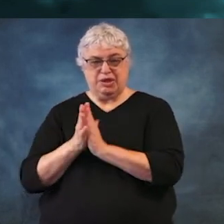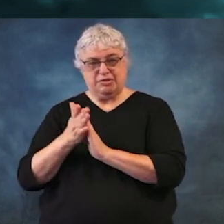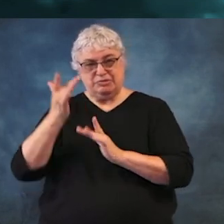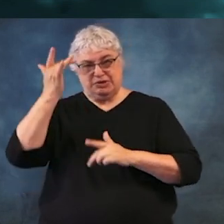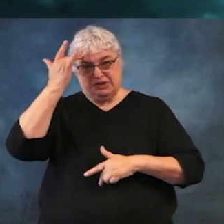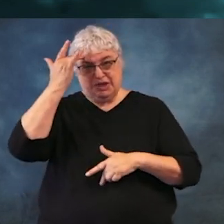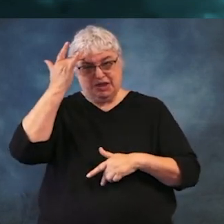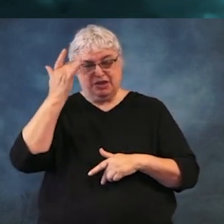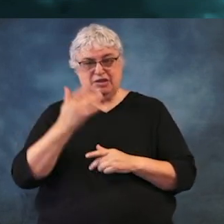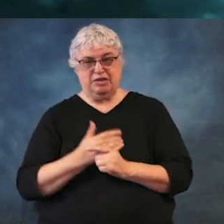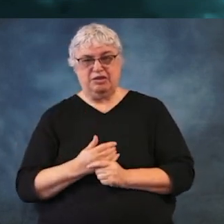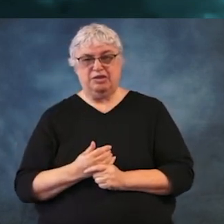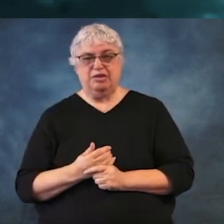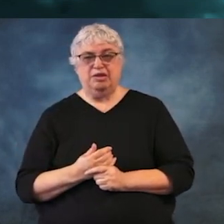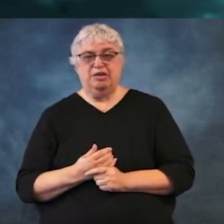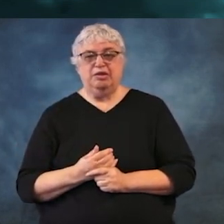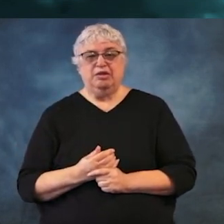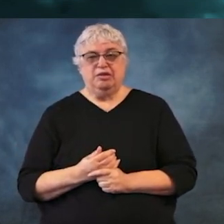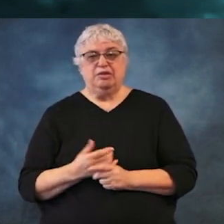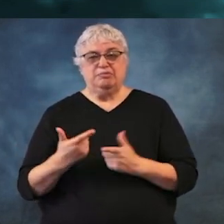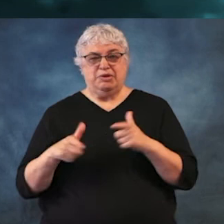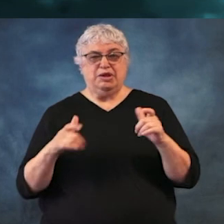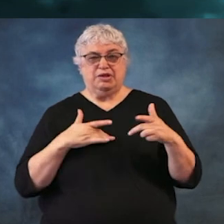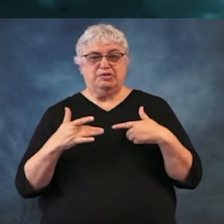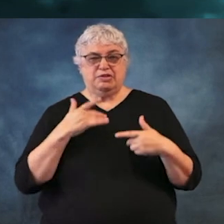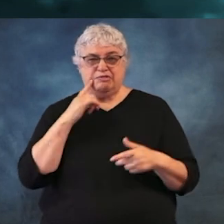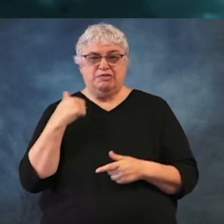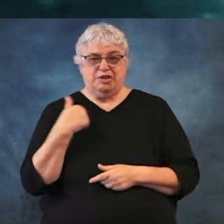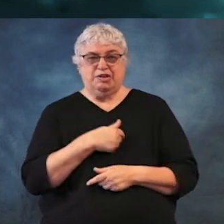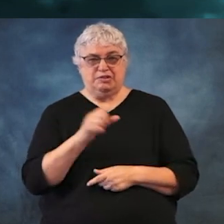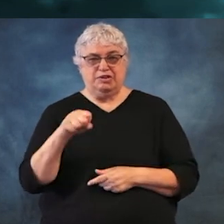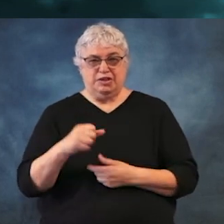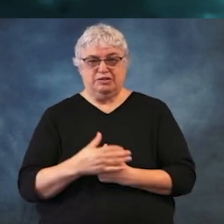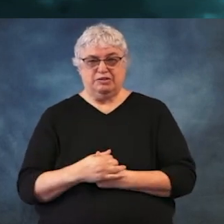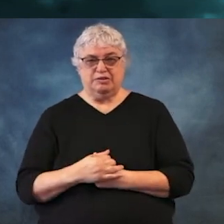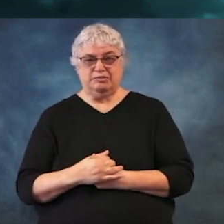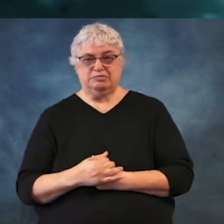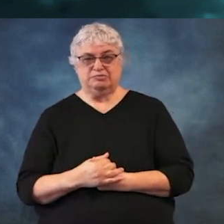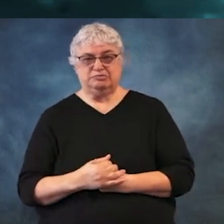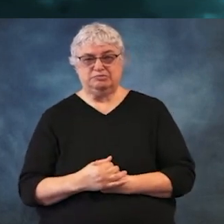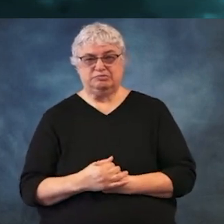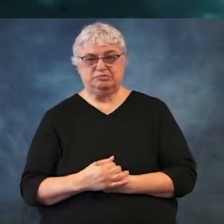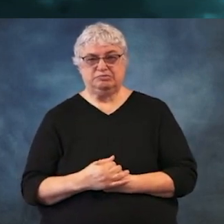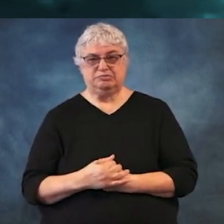ill. So it's a big concern for us. Yeah.